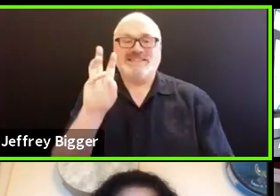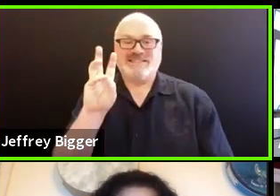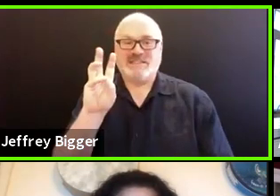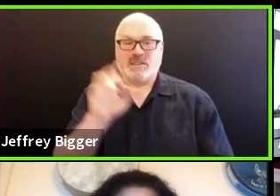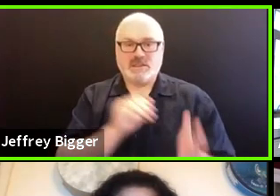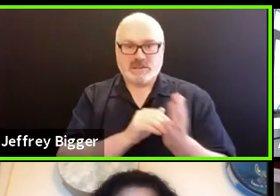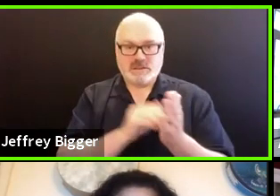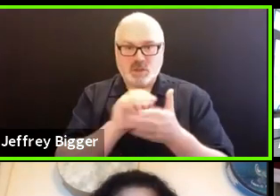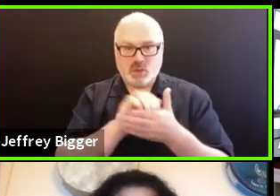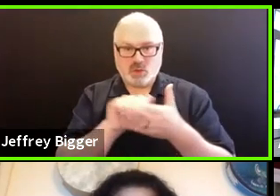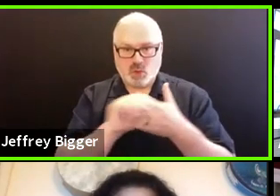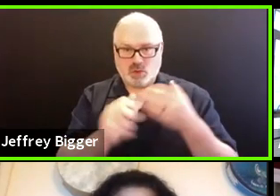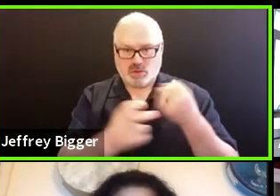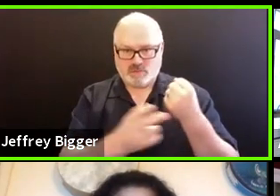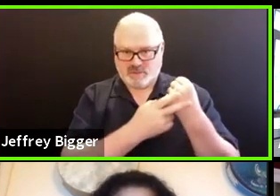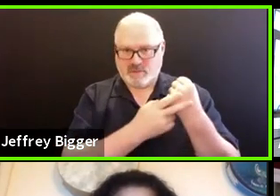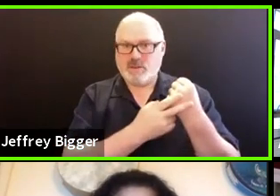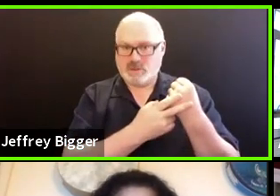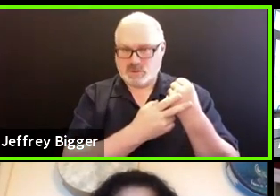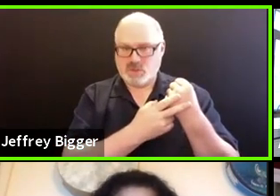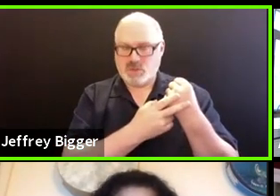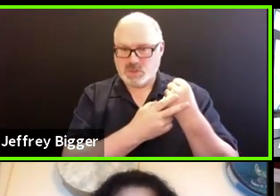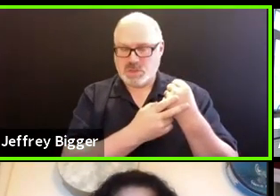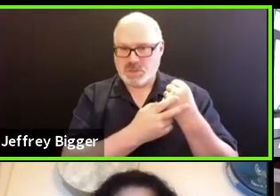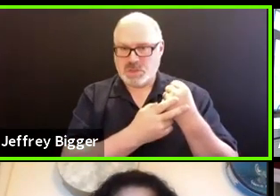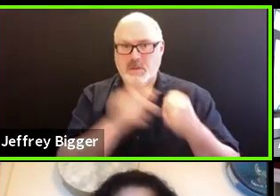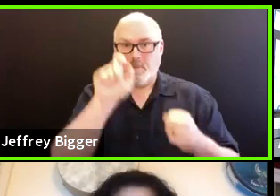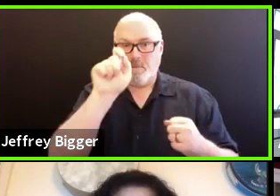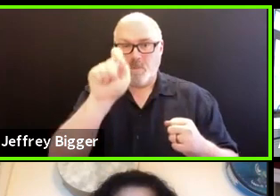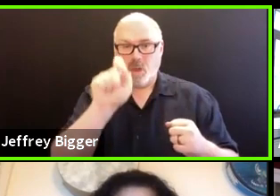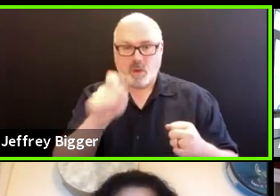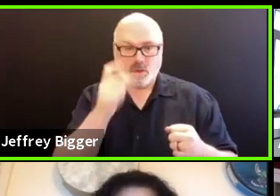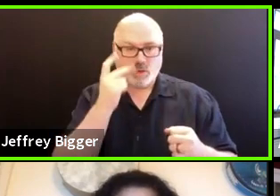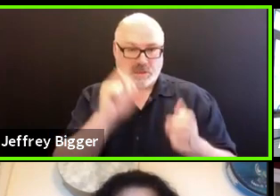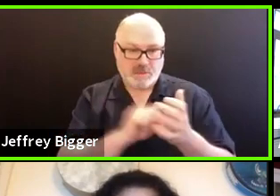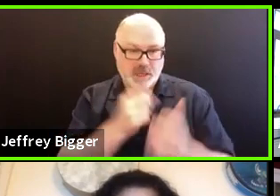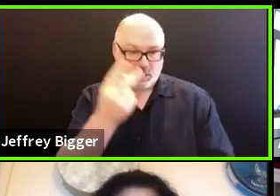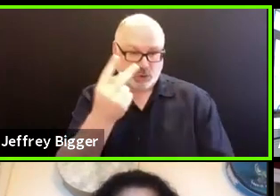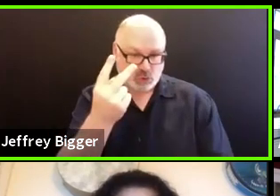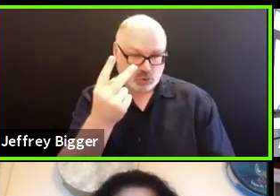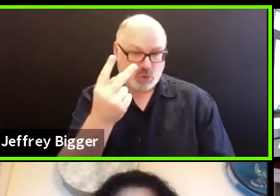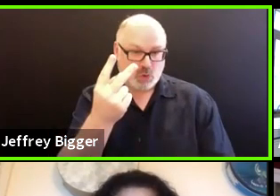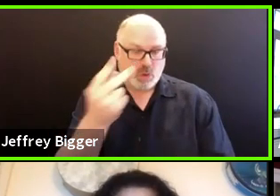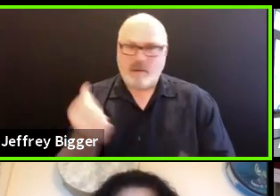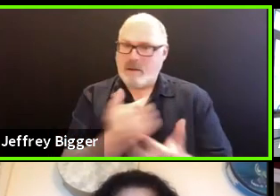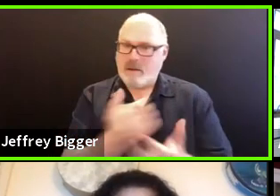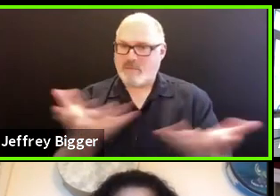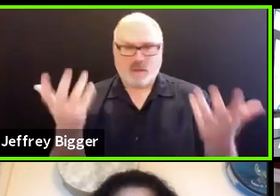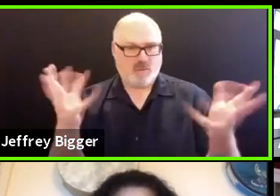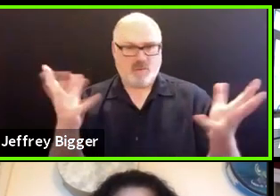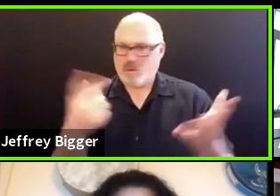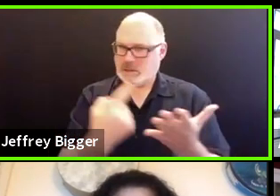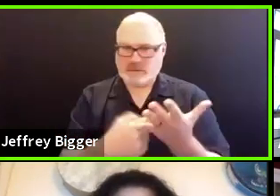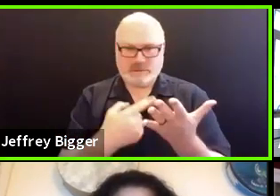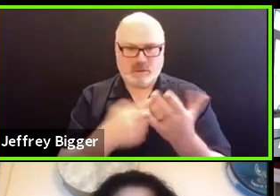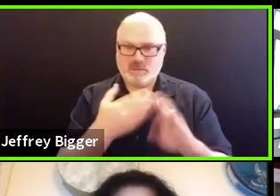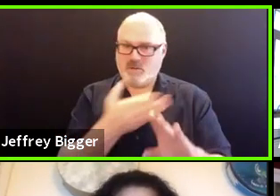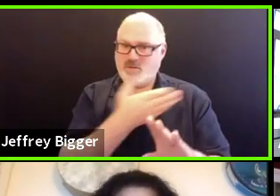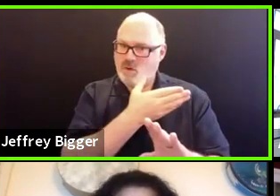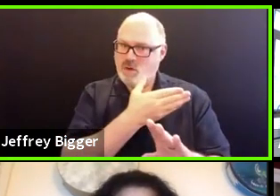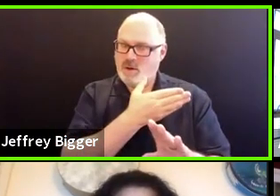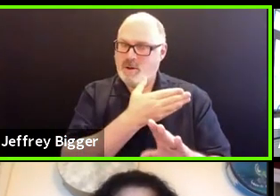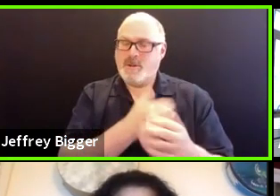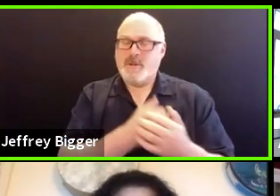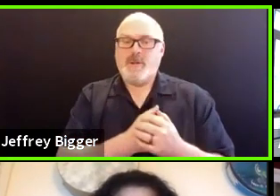of savings. There's some bullet points on page 2. These are all things that we've talked with you about before.